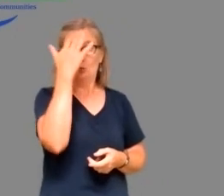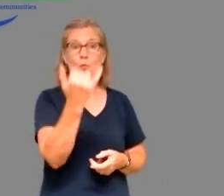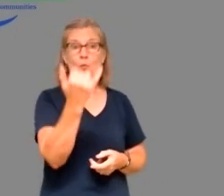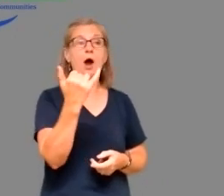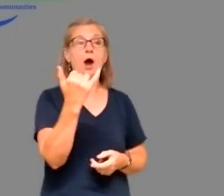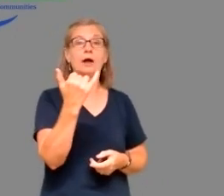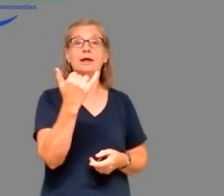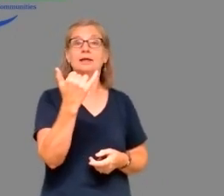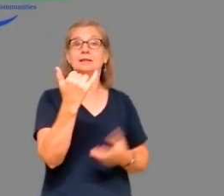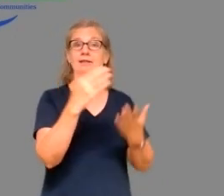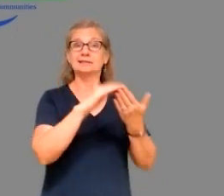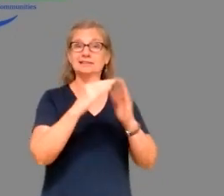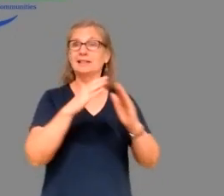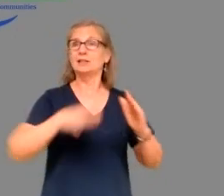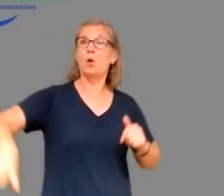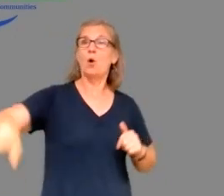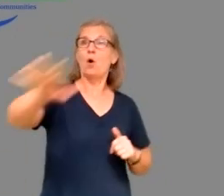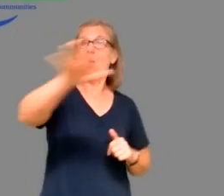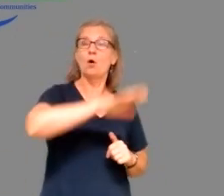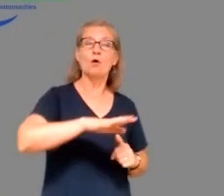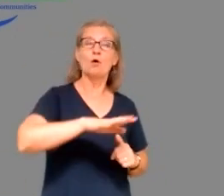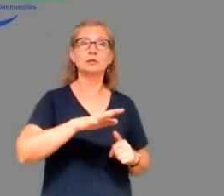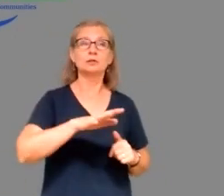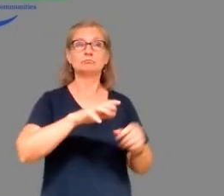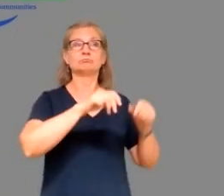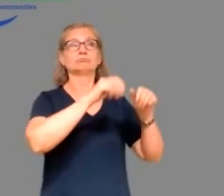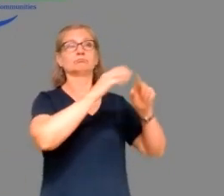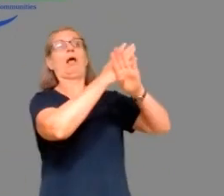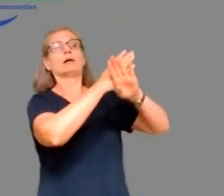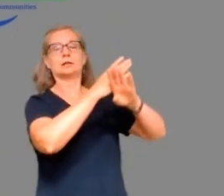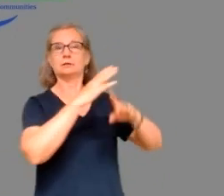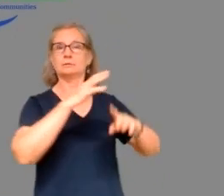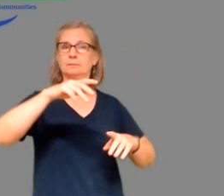off their play structures because of that.